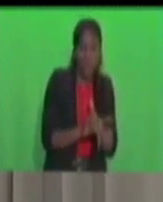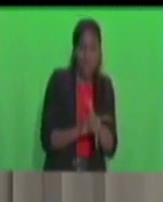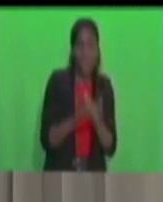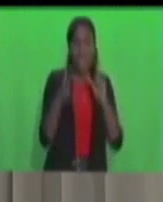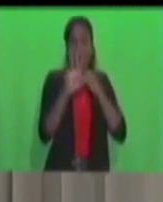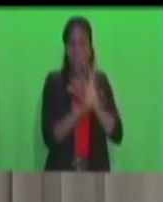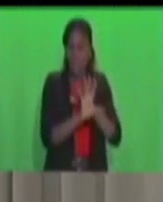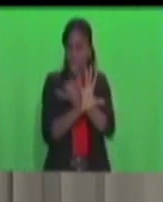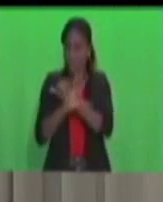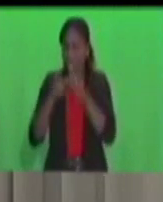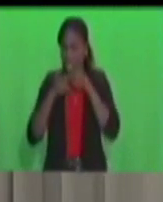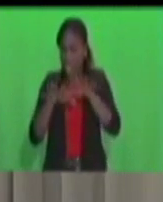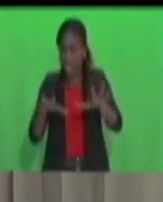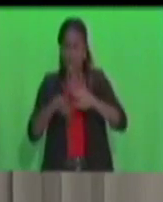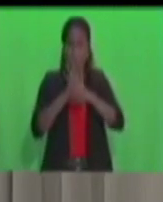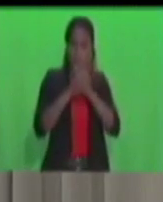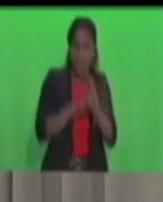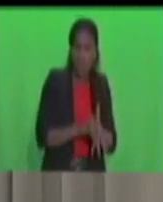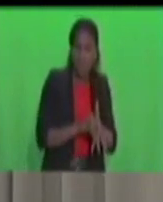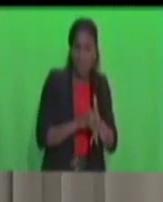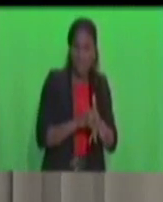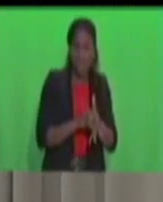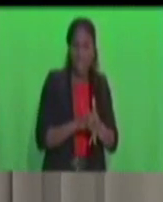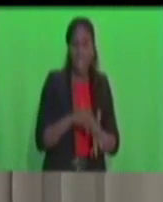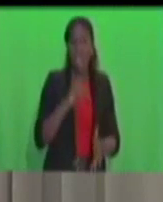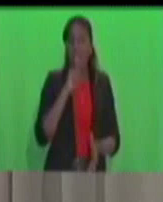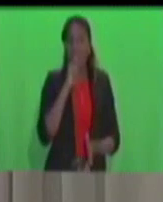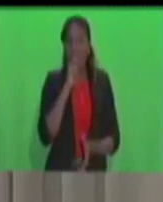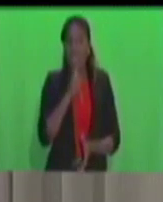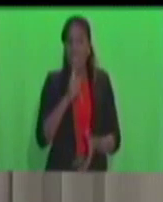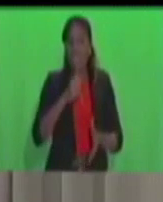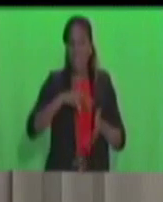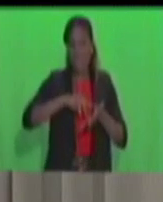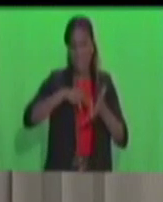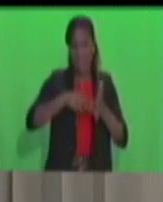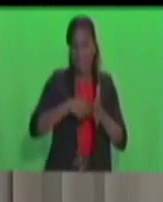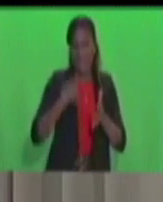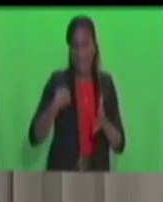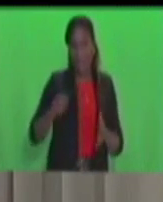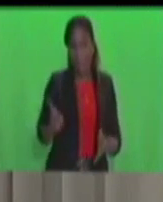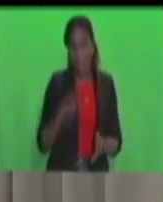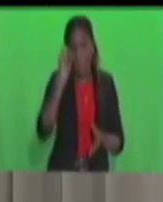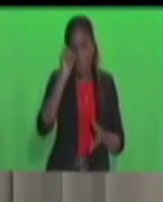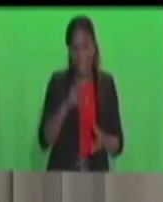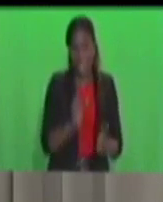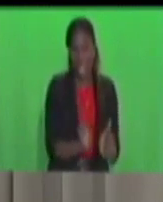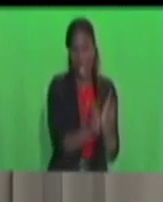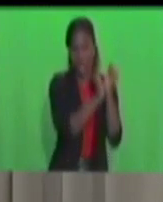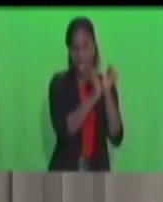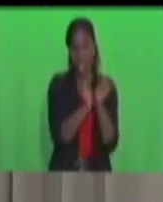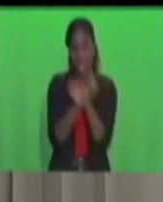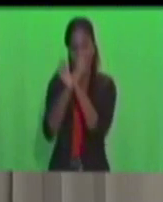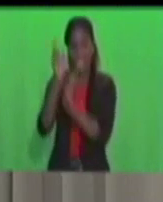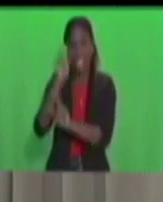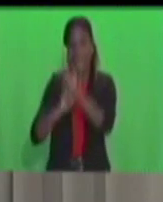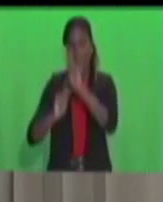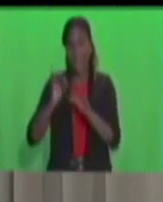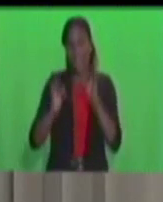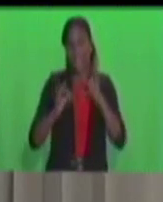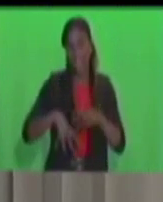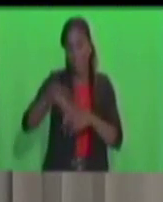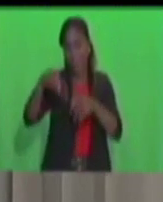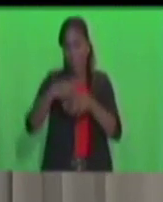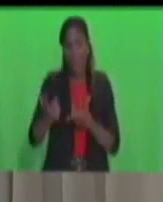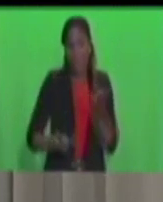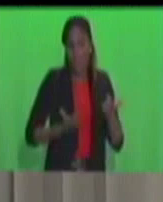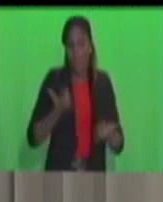was never that persons should be arrested. The government's position and strong advisory position, which is similar language to